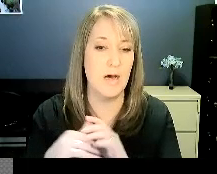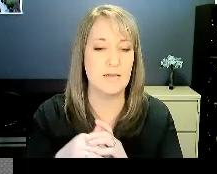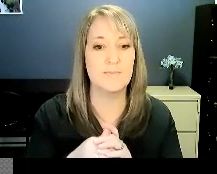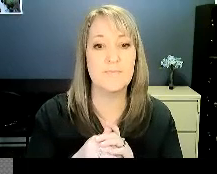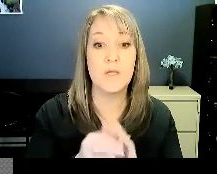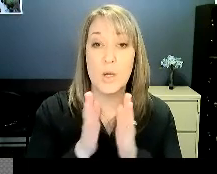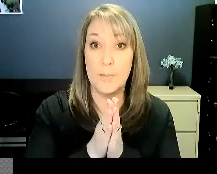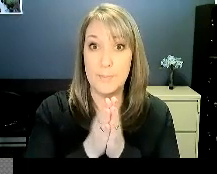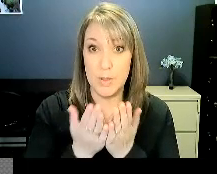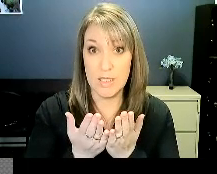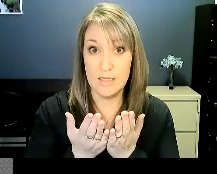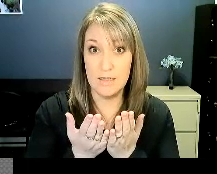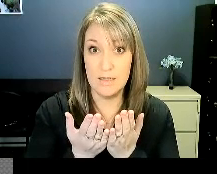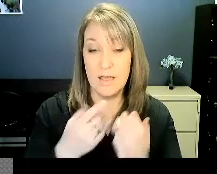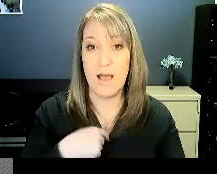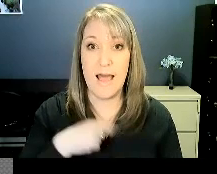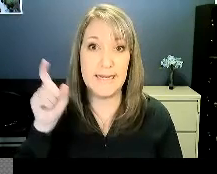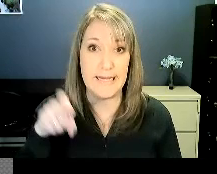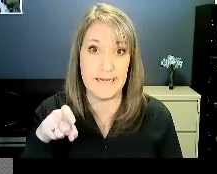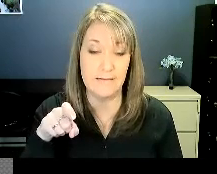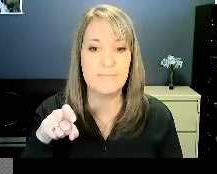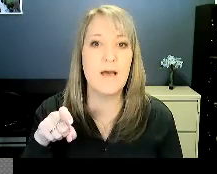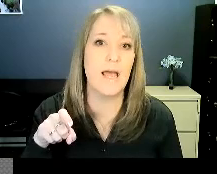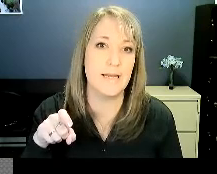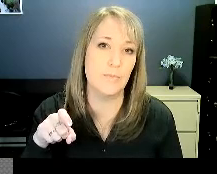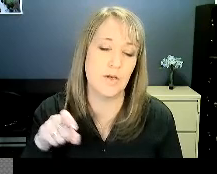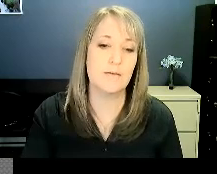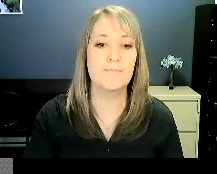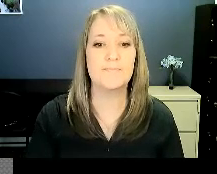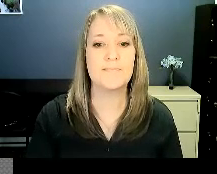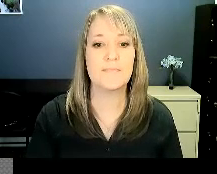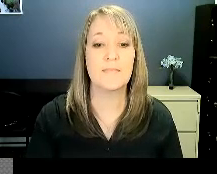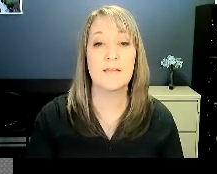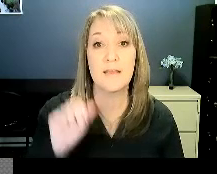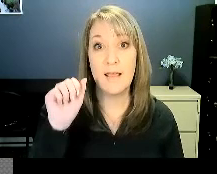little pause. Book, I need. I need a book.